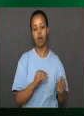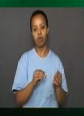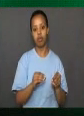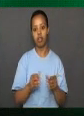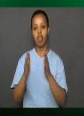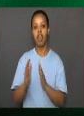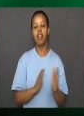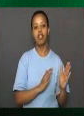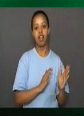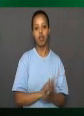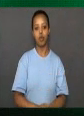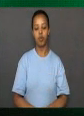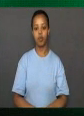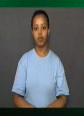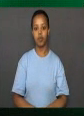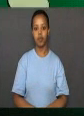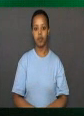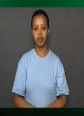Students, let's get ready.